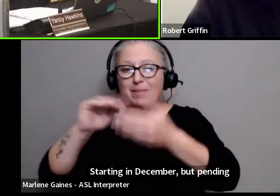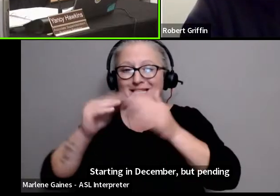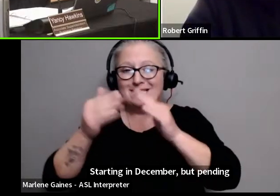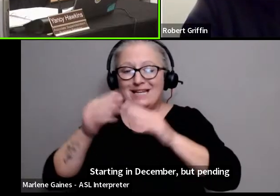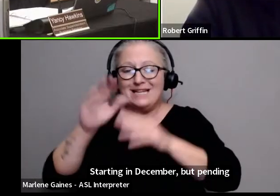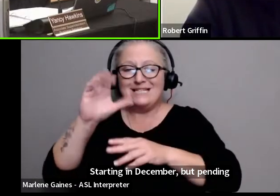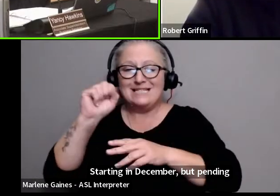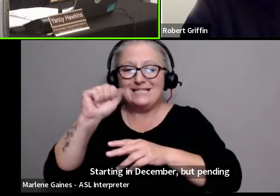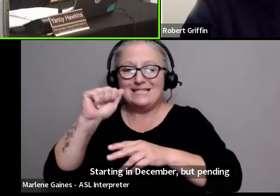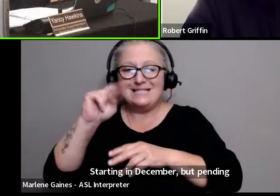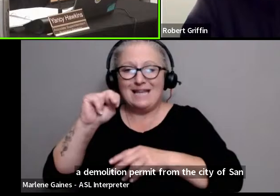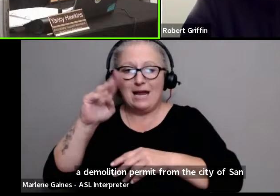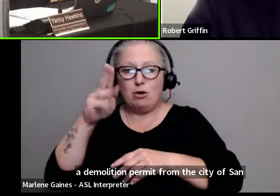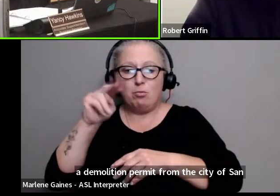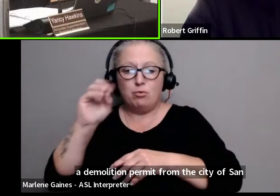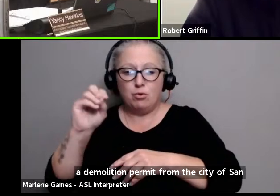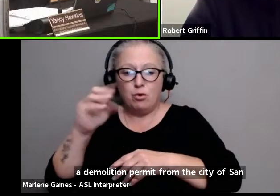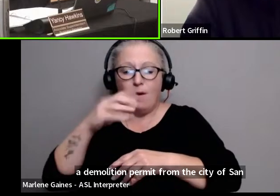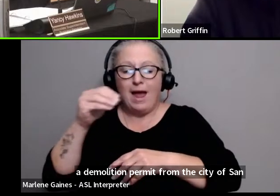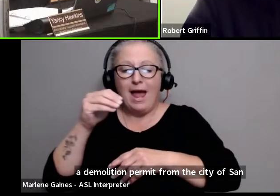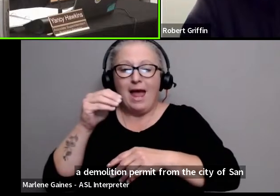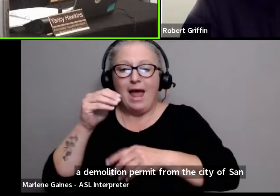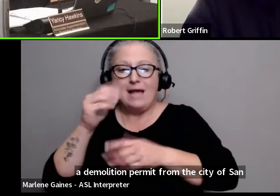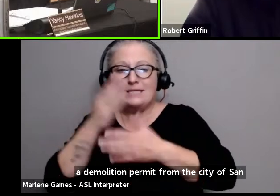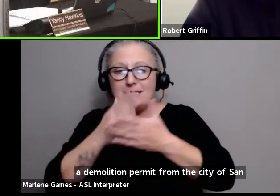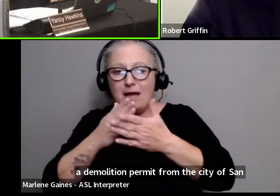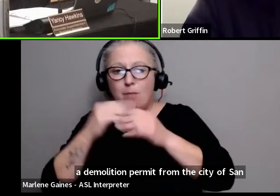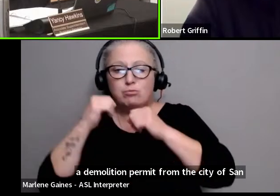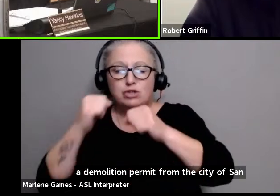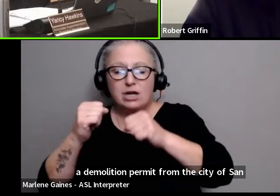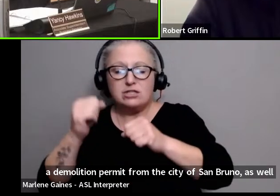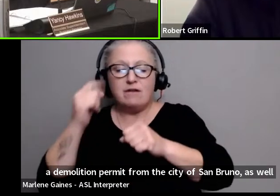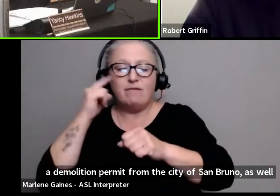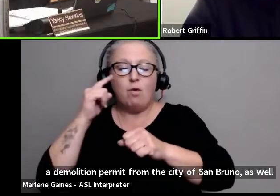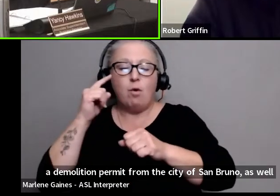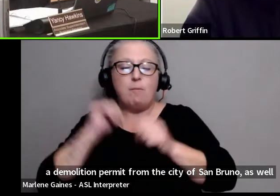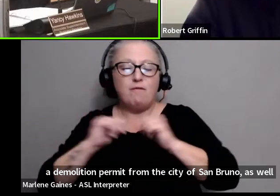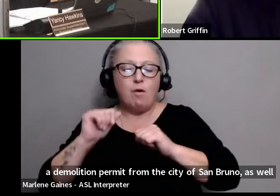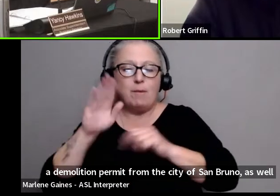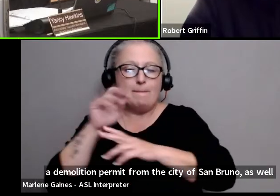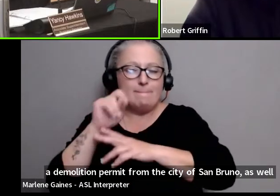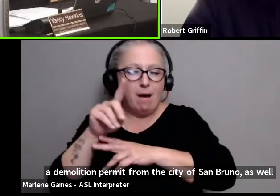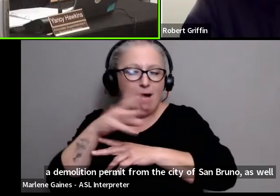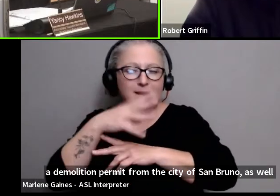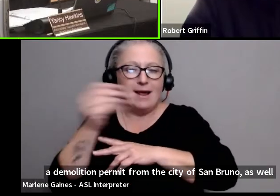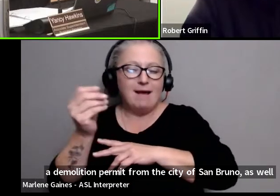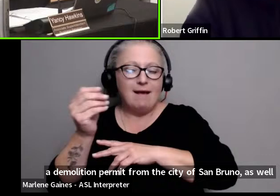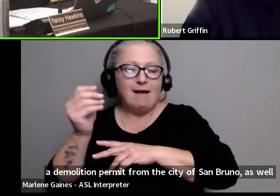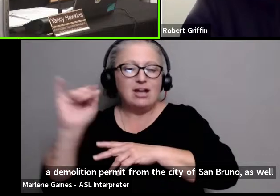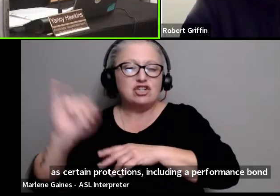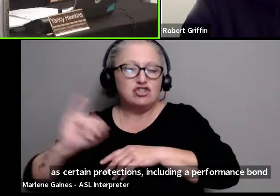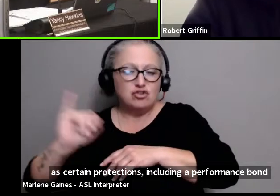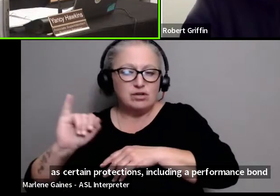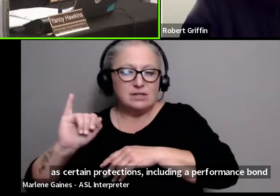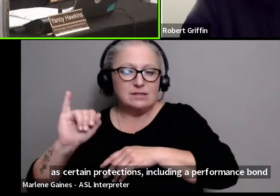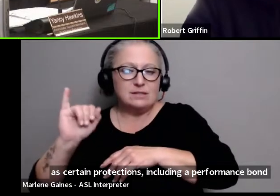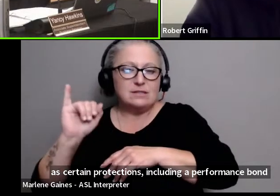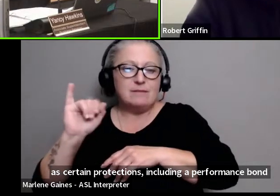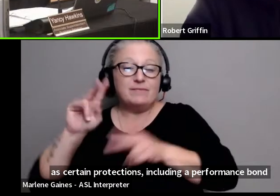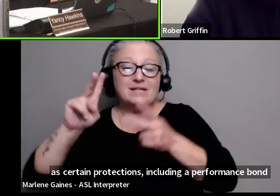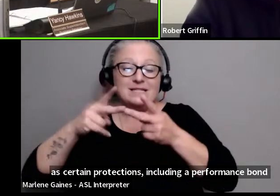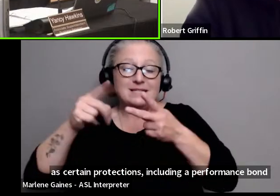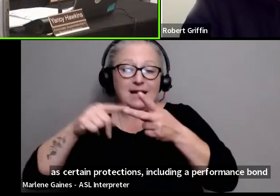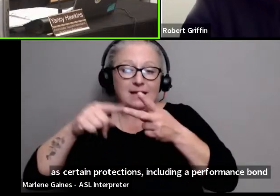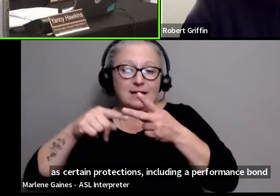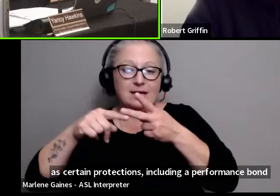Bruno, as well as certain protections, including a performance bond and insurance. The second